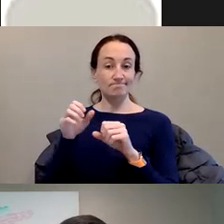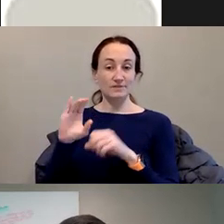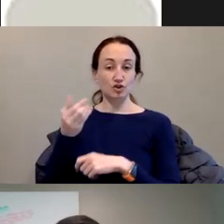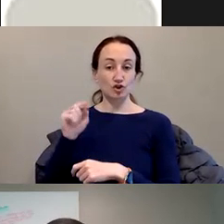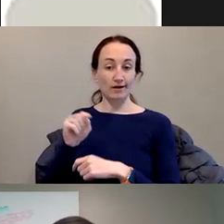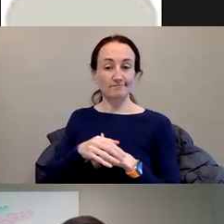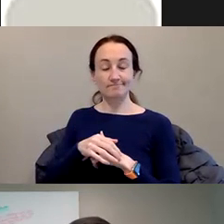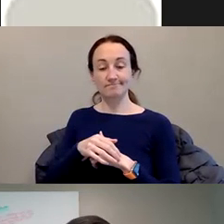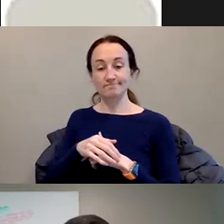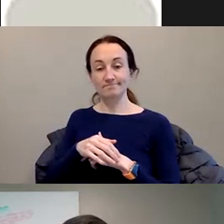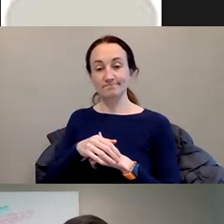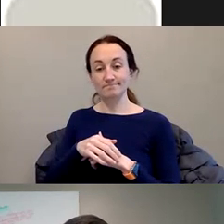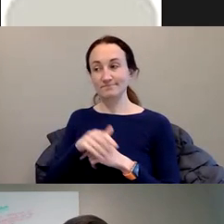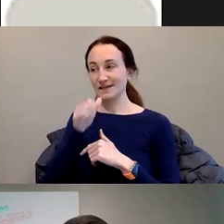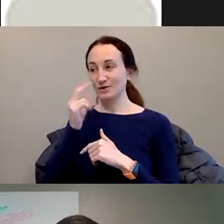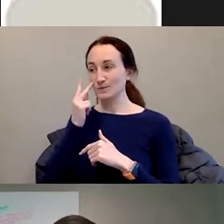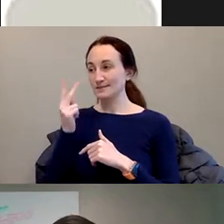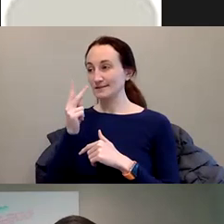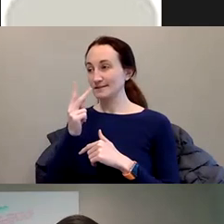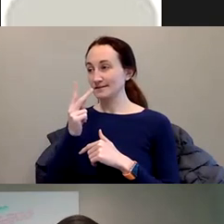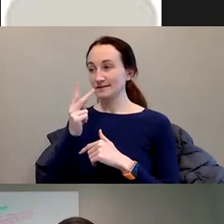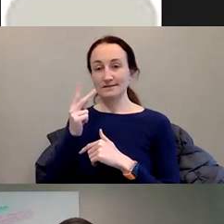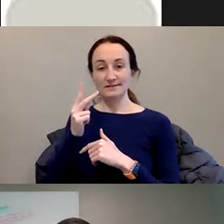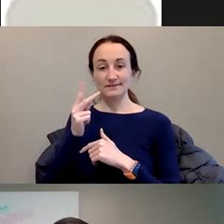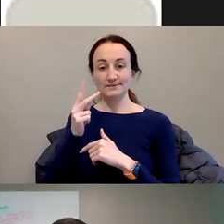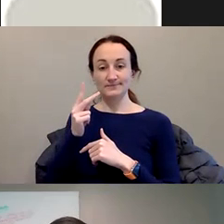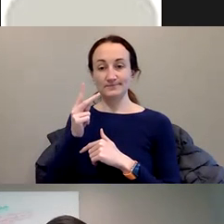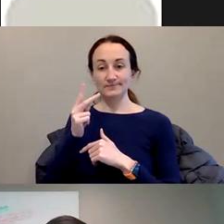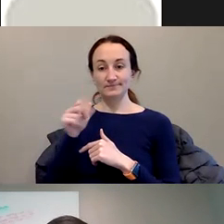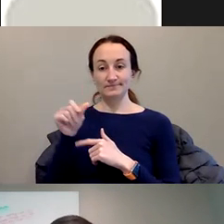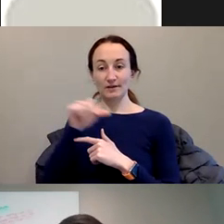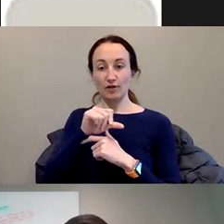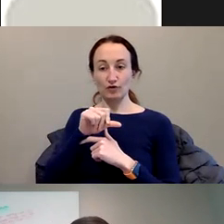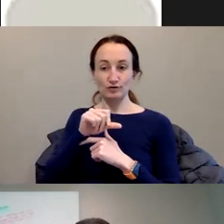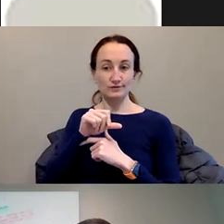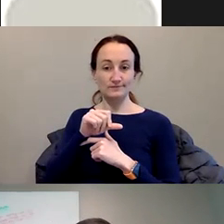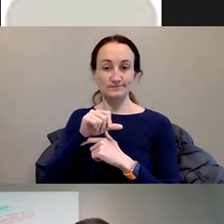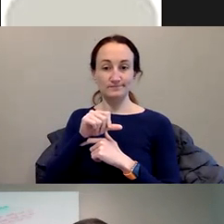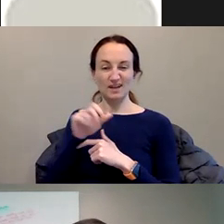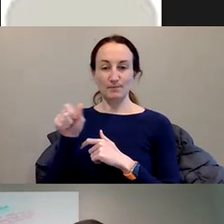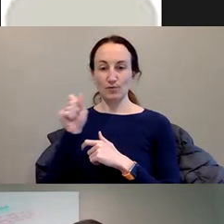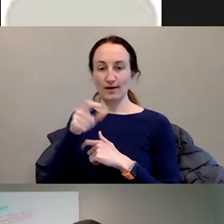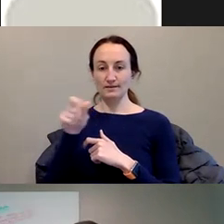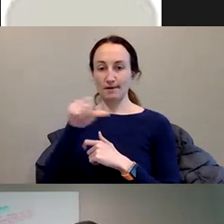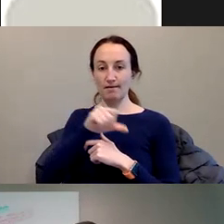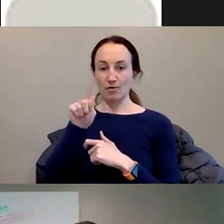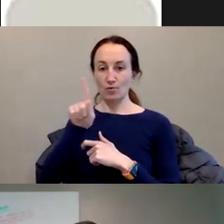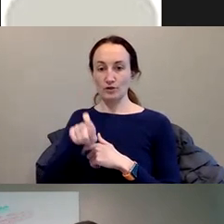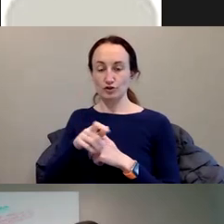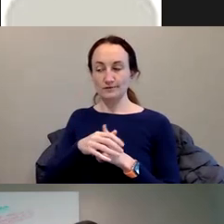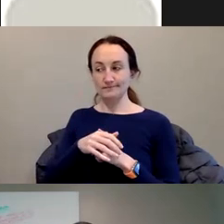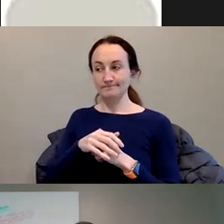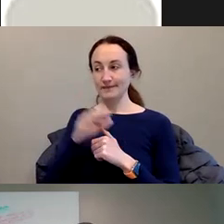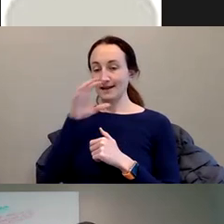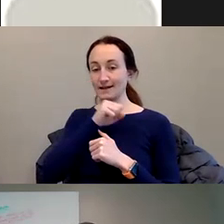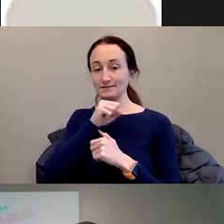see any photo from others, so I'm just going to ask another question of my own then. I guess